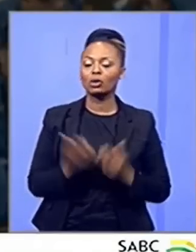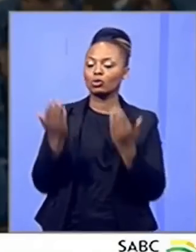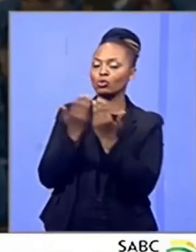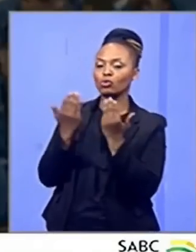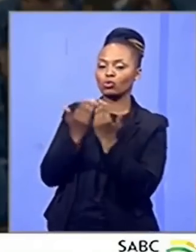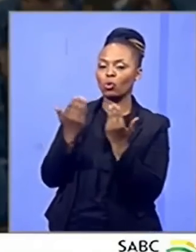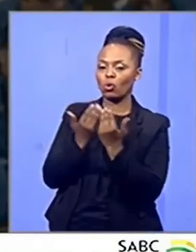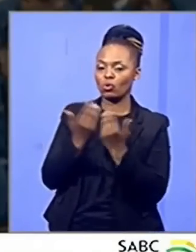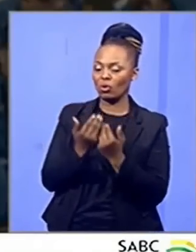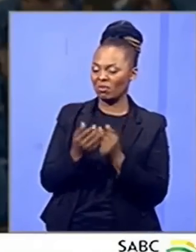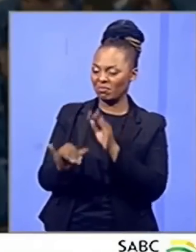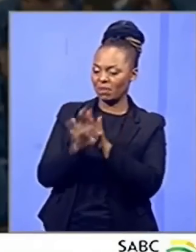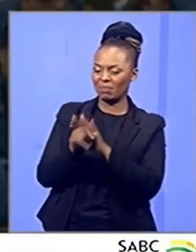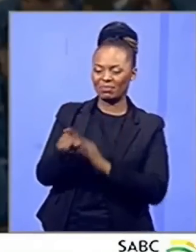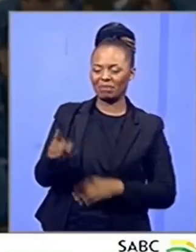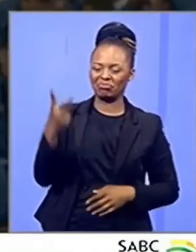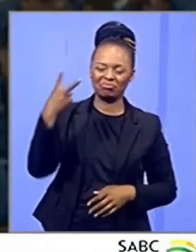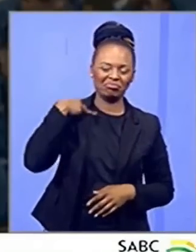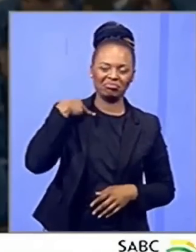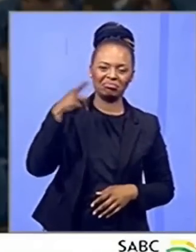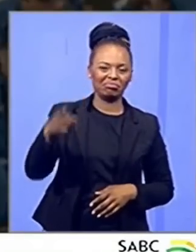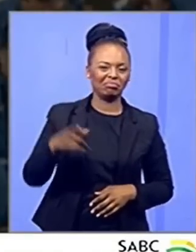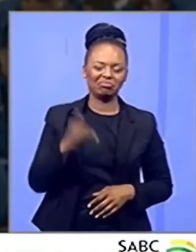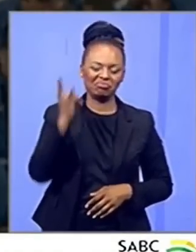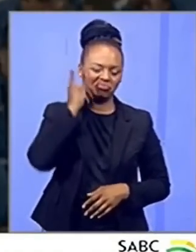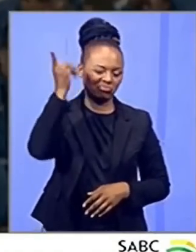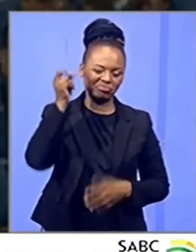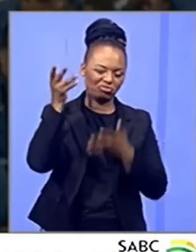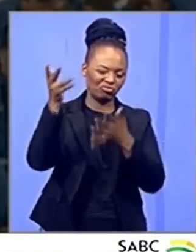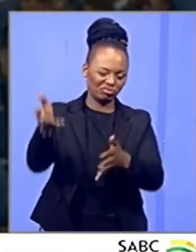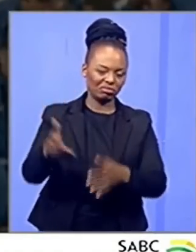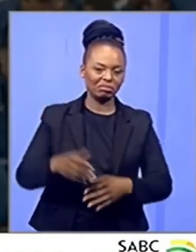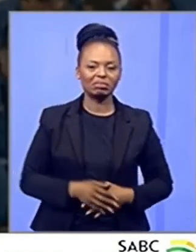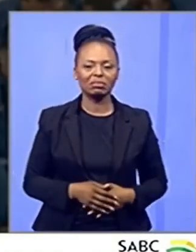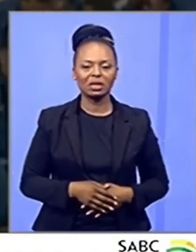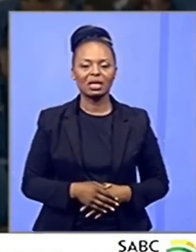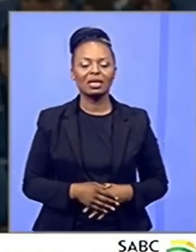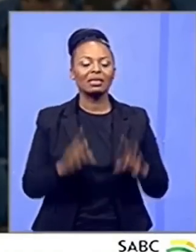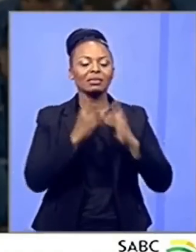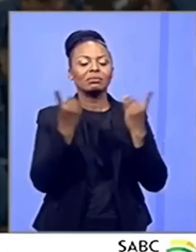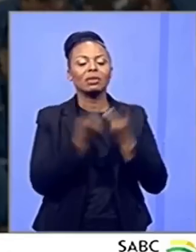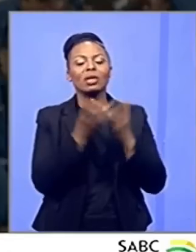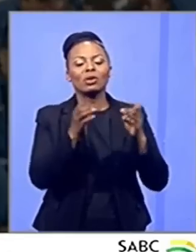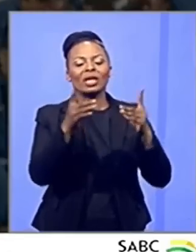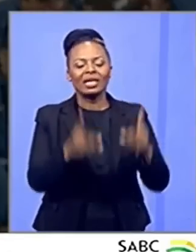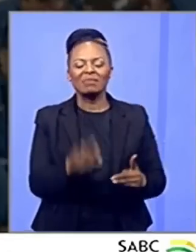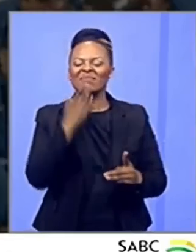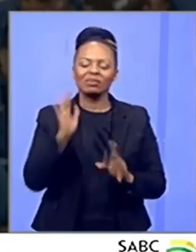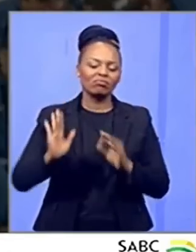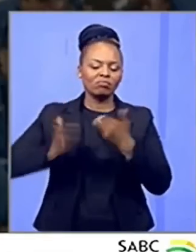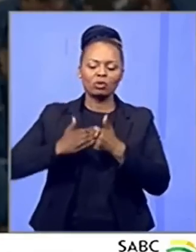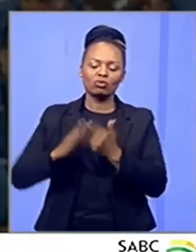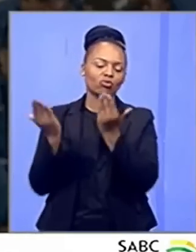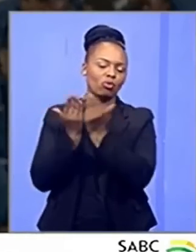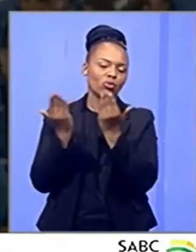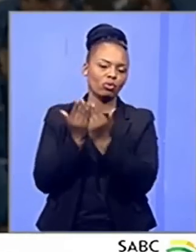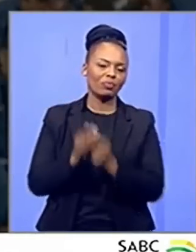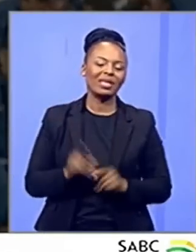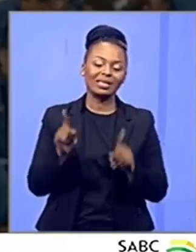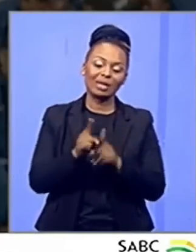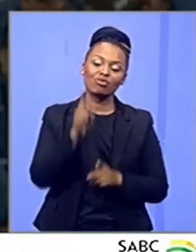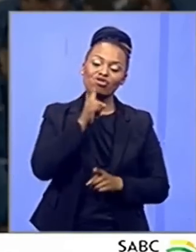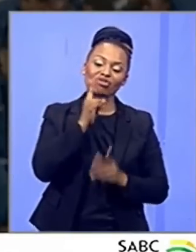tlwaele maswabi le ditlhamiša ditlhong ba gora thuto nke ba bona gore sekolo se sa tswalelwa gomme le morutiši wa o